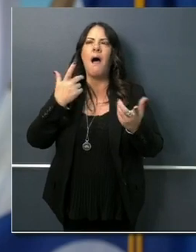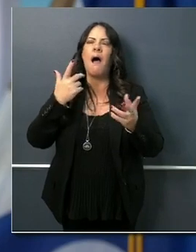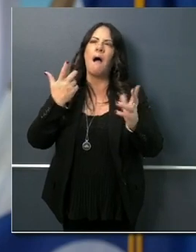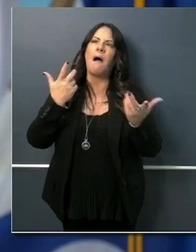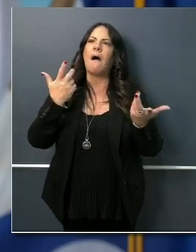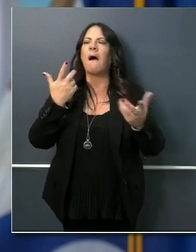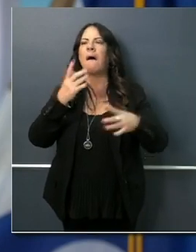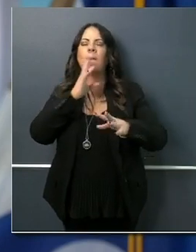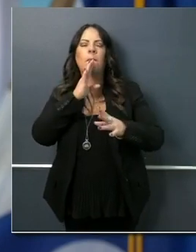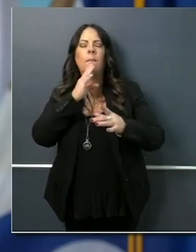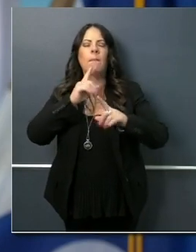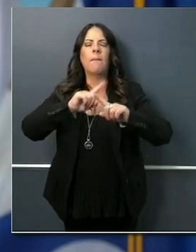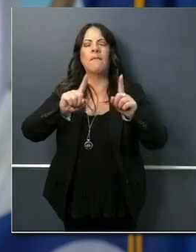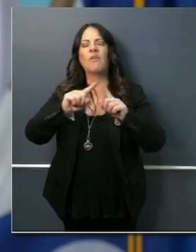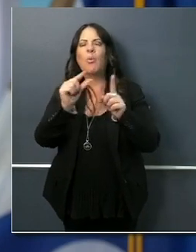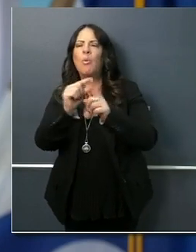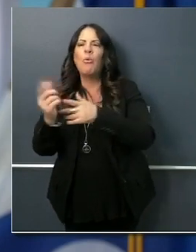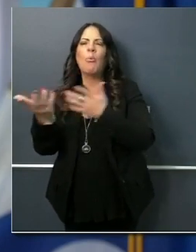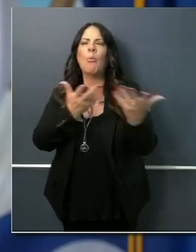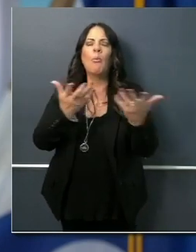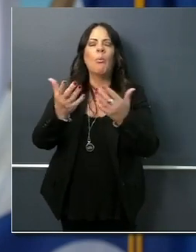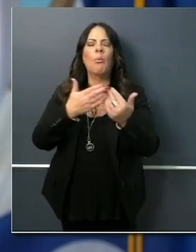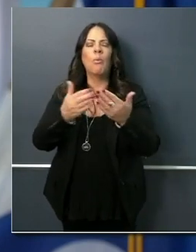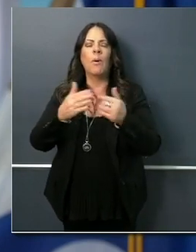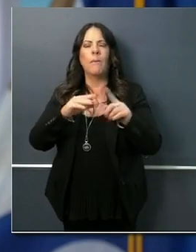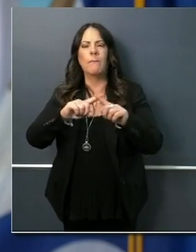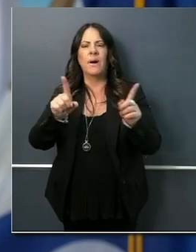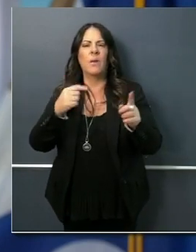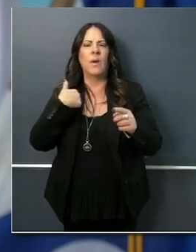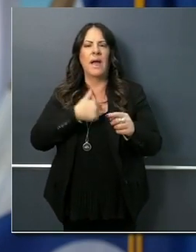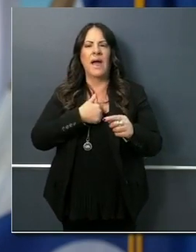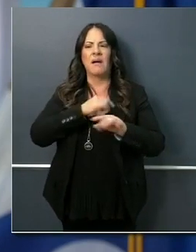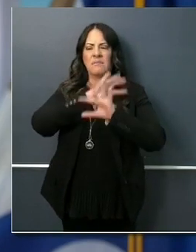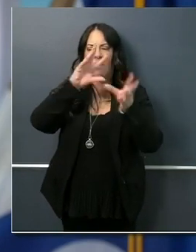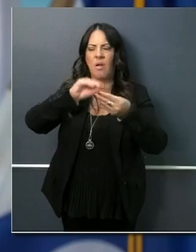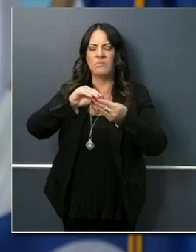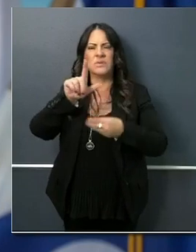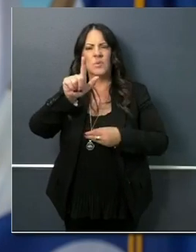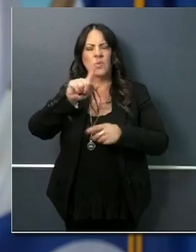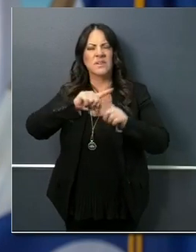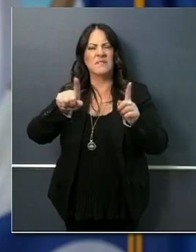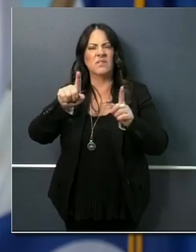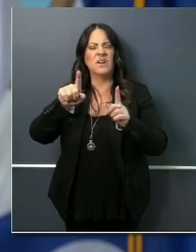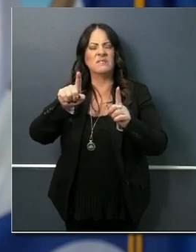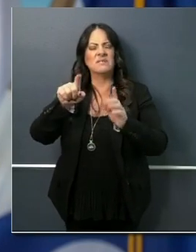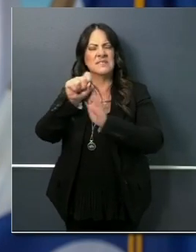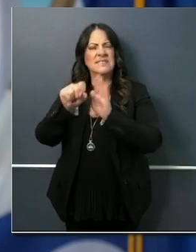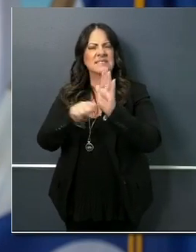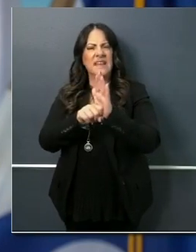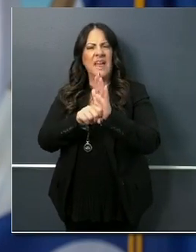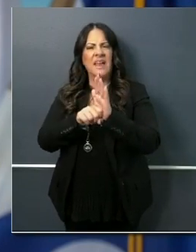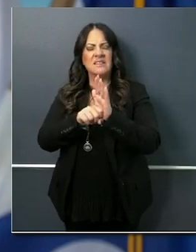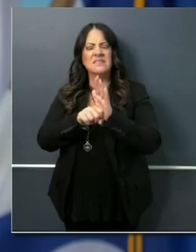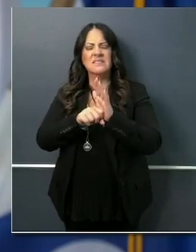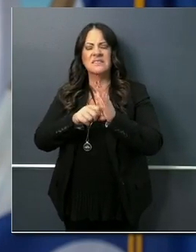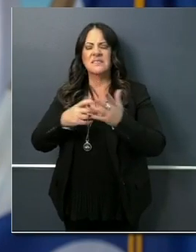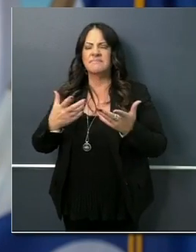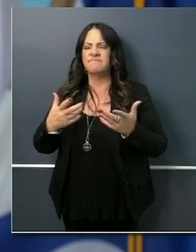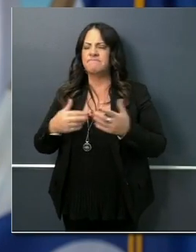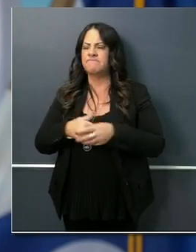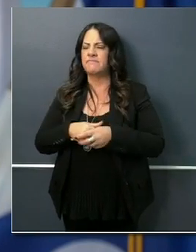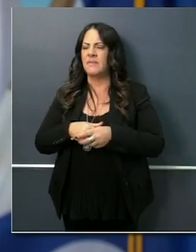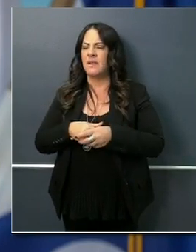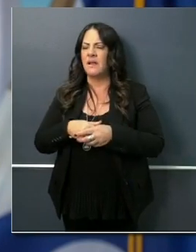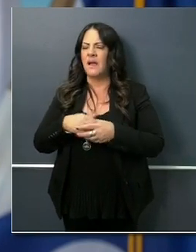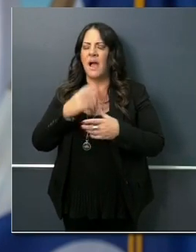that's larger than the populations of 21 plus states combined, it gives you a sense of the magnitude